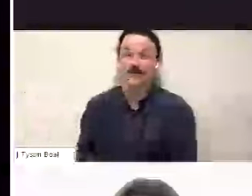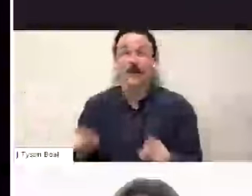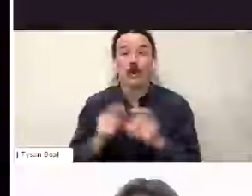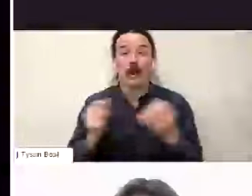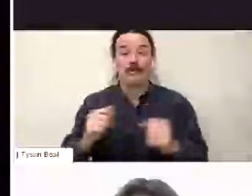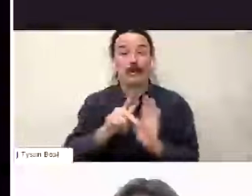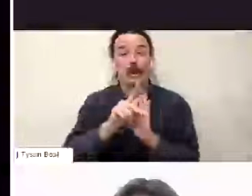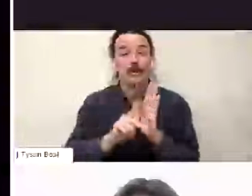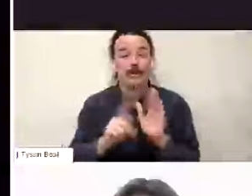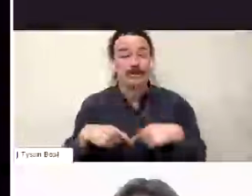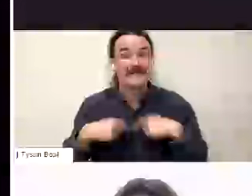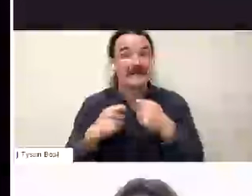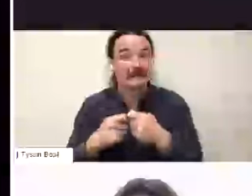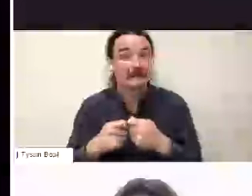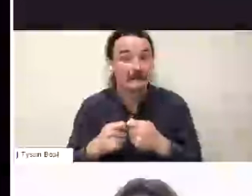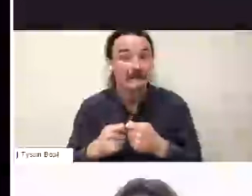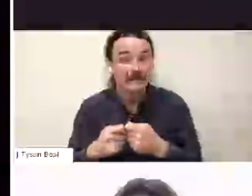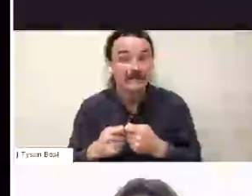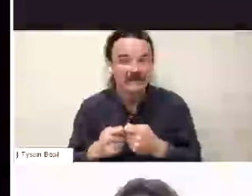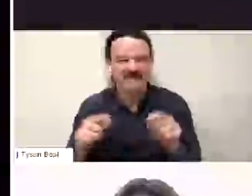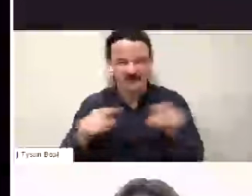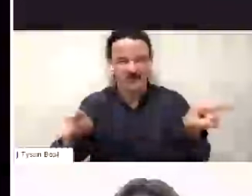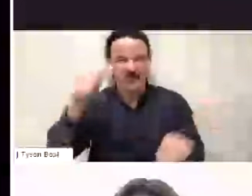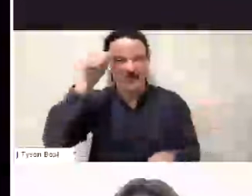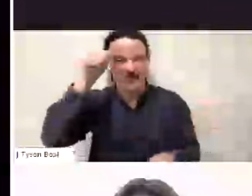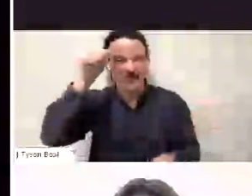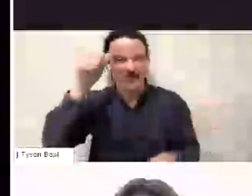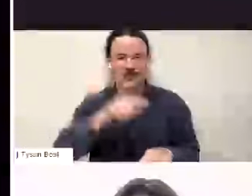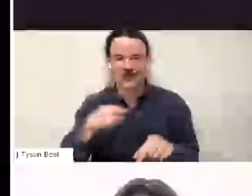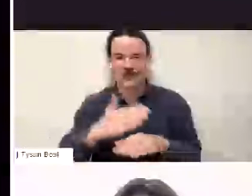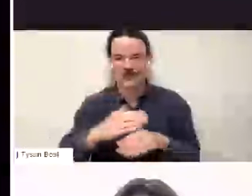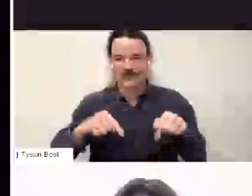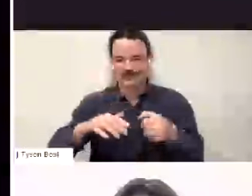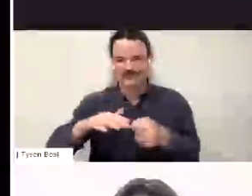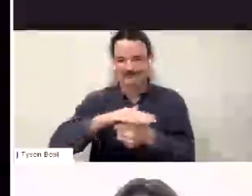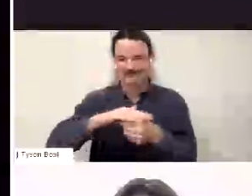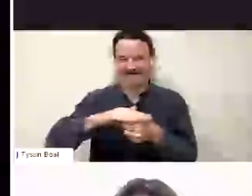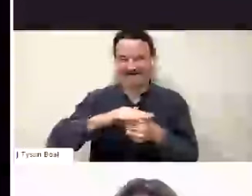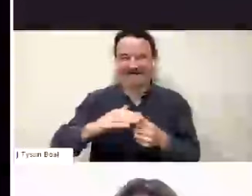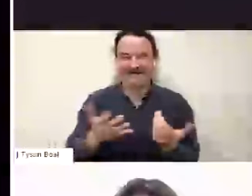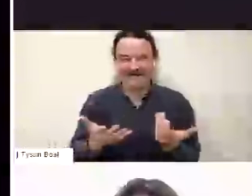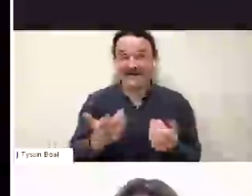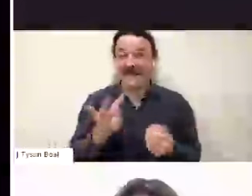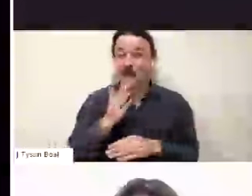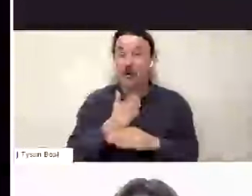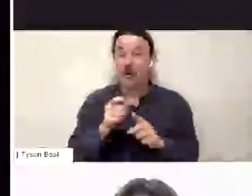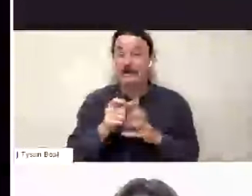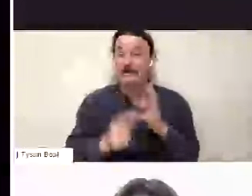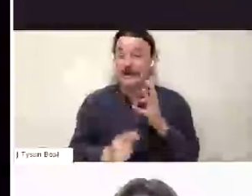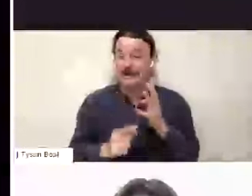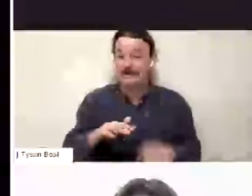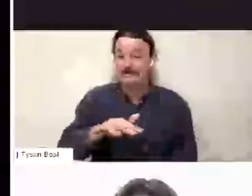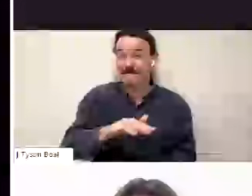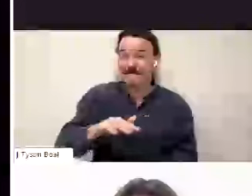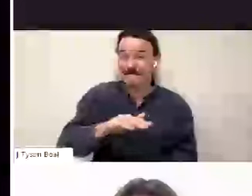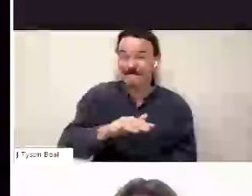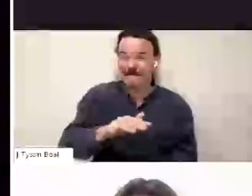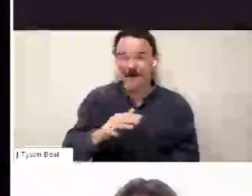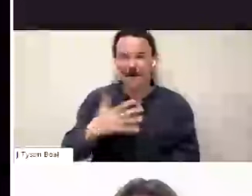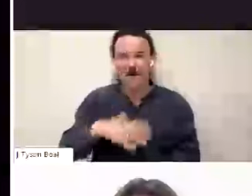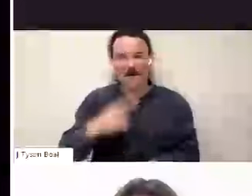As all of us know, working in this space, when you're working in disability, you're talking about the whole of life of people.